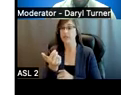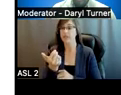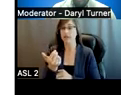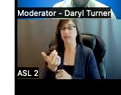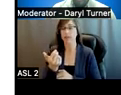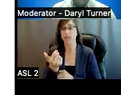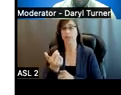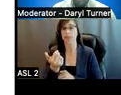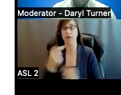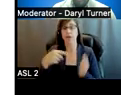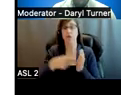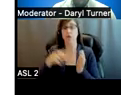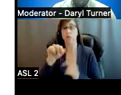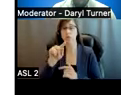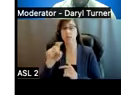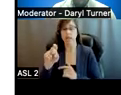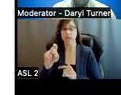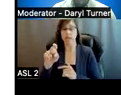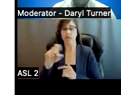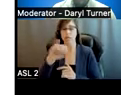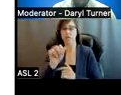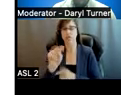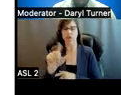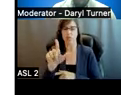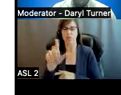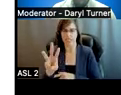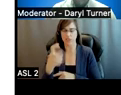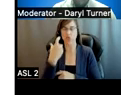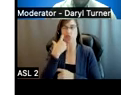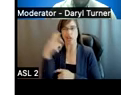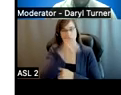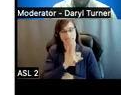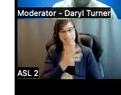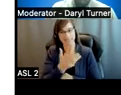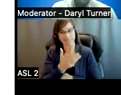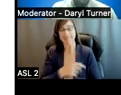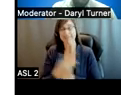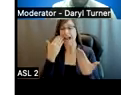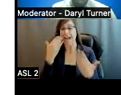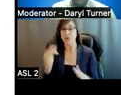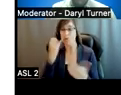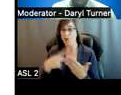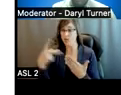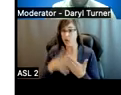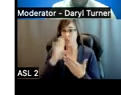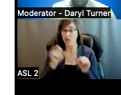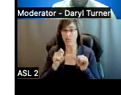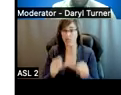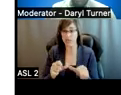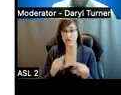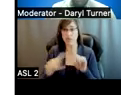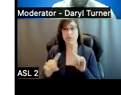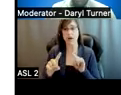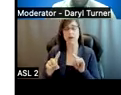that the due date was January 26th, so you just missed it. I don't know whether the program will be renewed, but